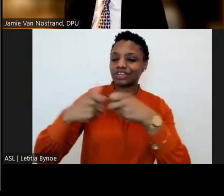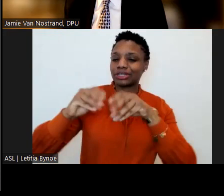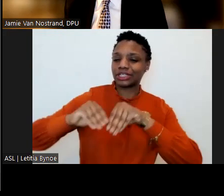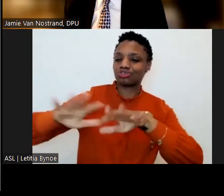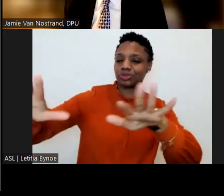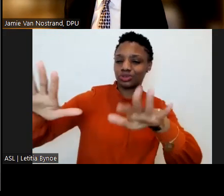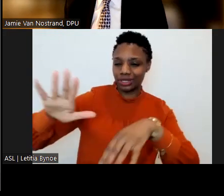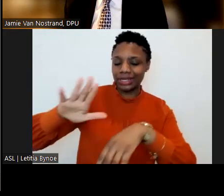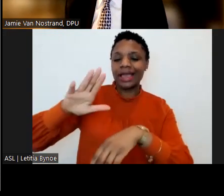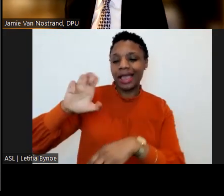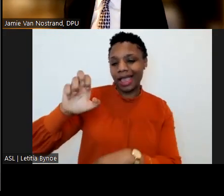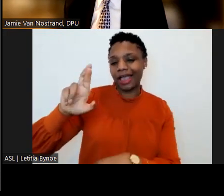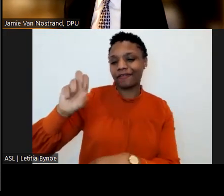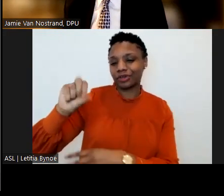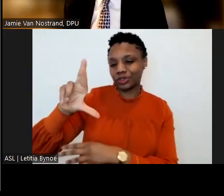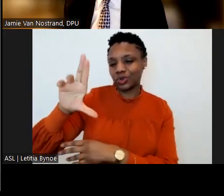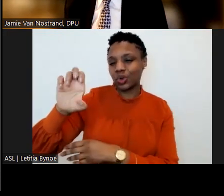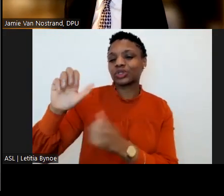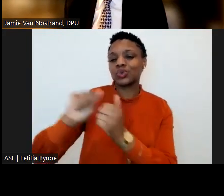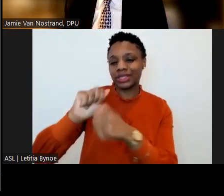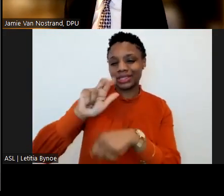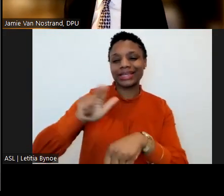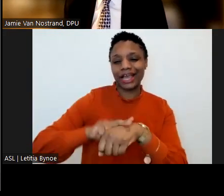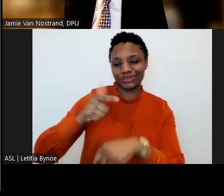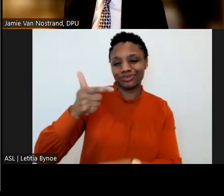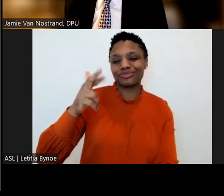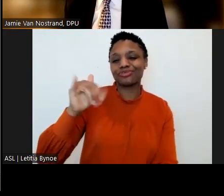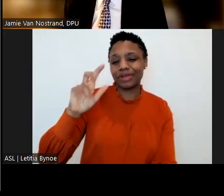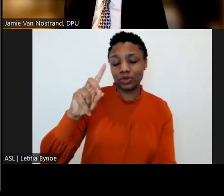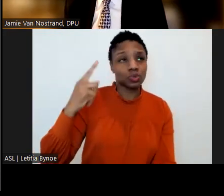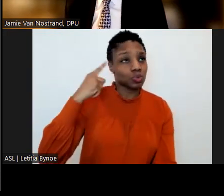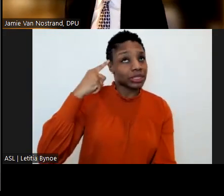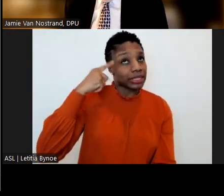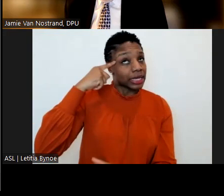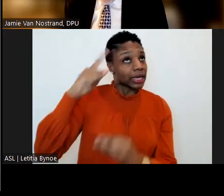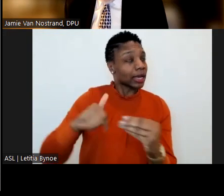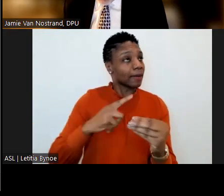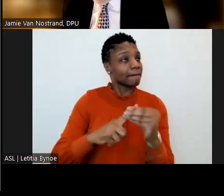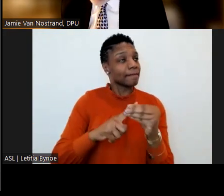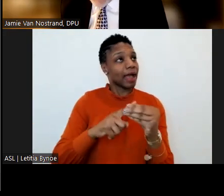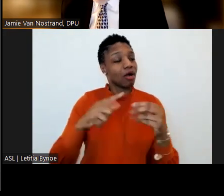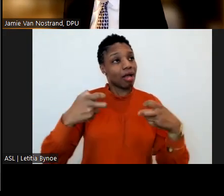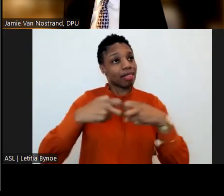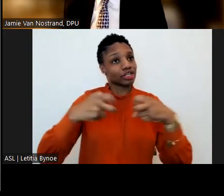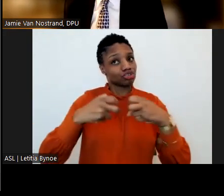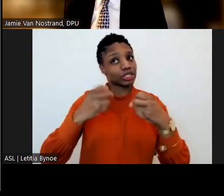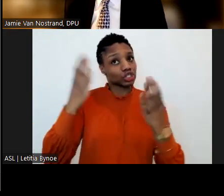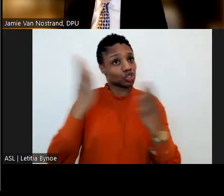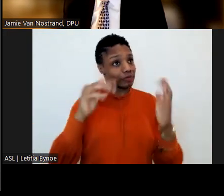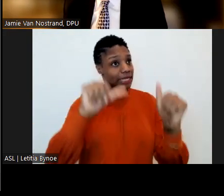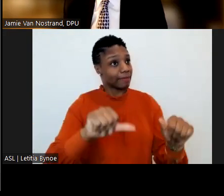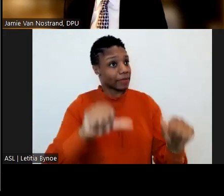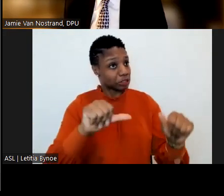and the national grids, with the gas companies, because when you think about, do we have that electric service capability